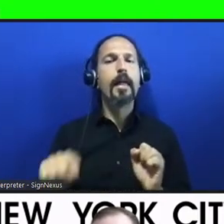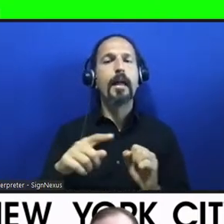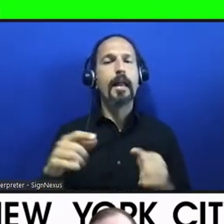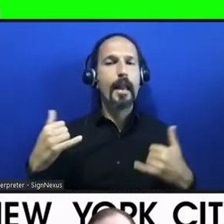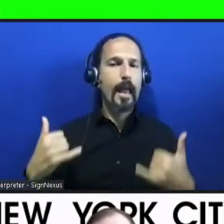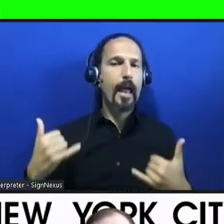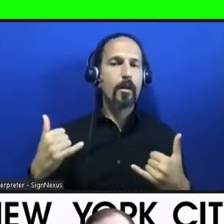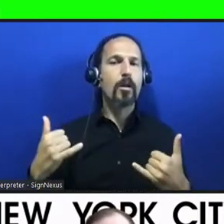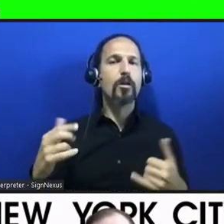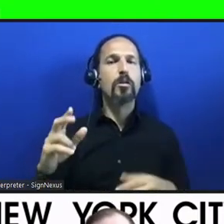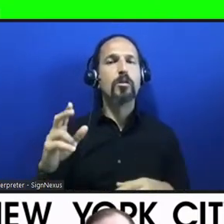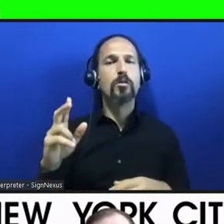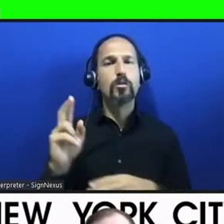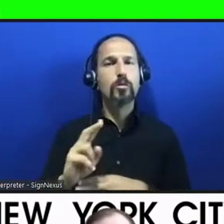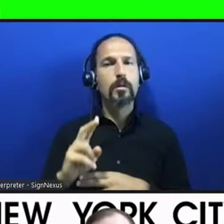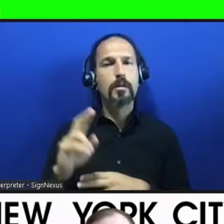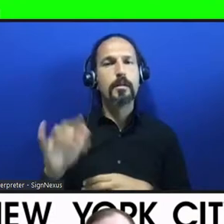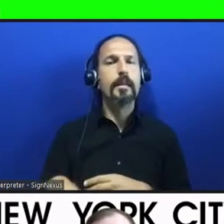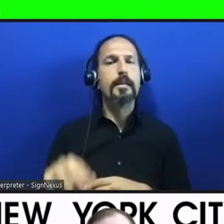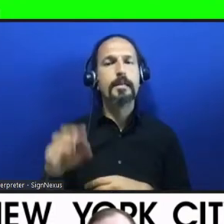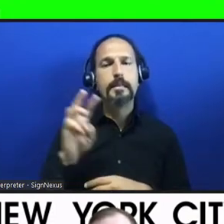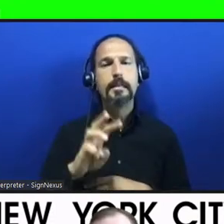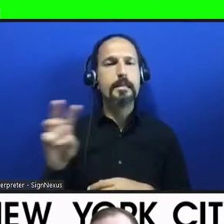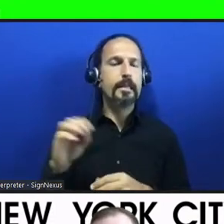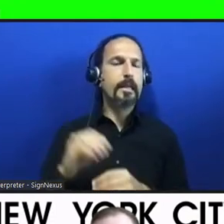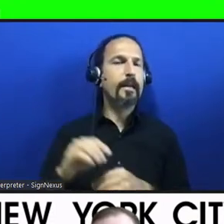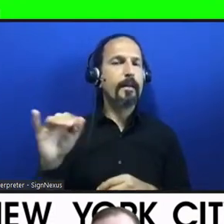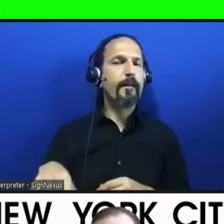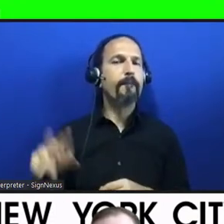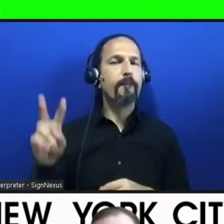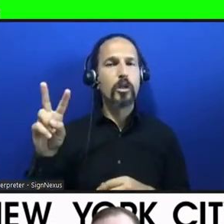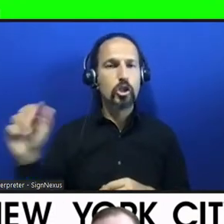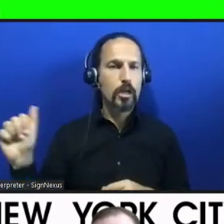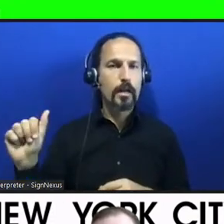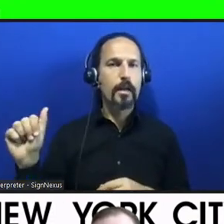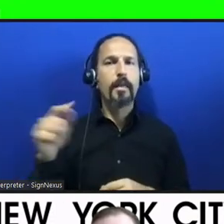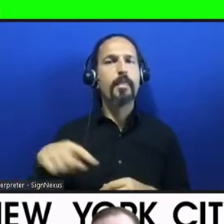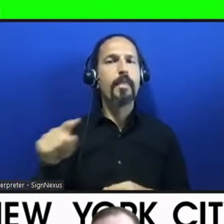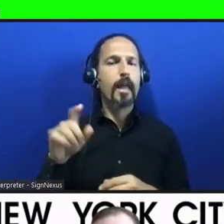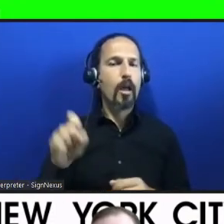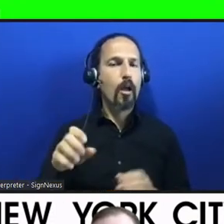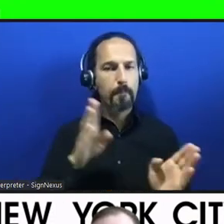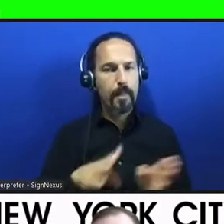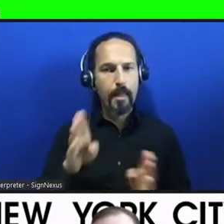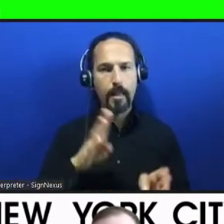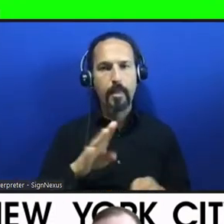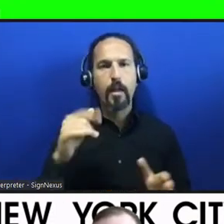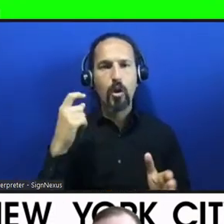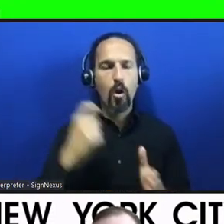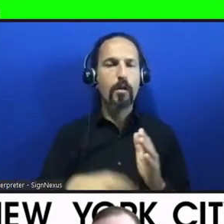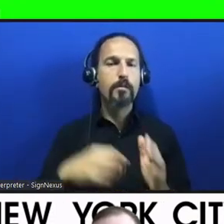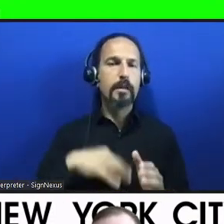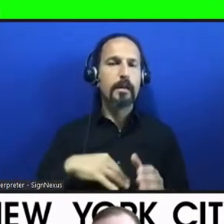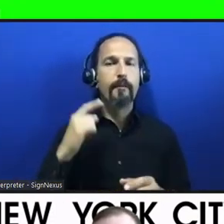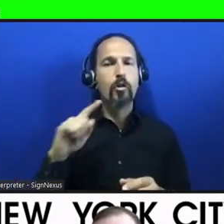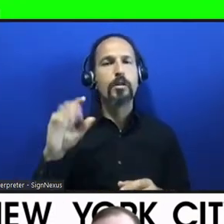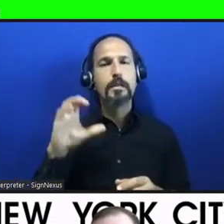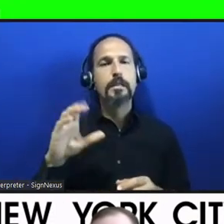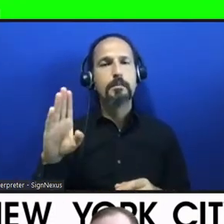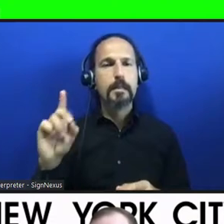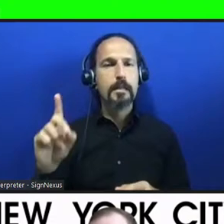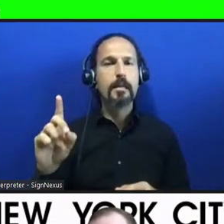used down in I-66 in Virginia a driver should be able to plan and weigh the cost benefit of driving into the CBD